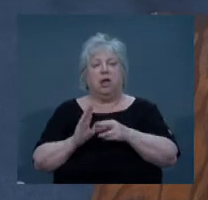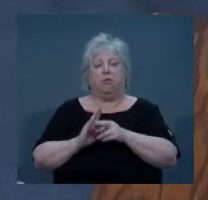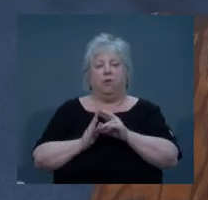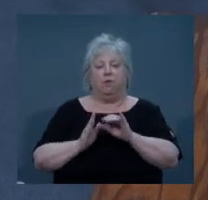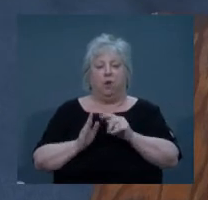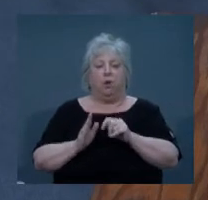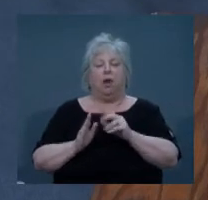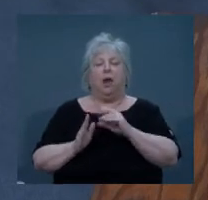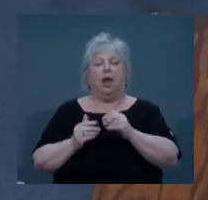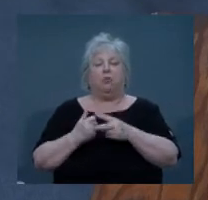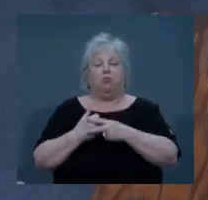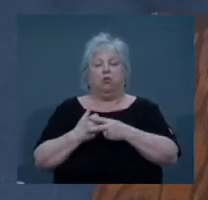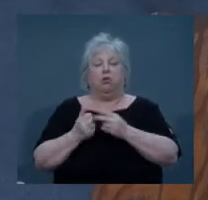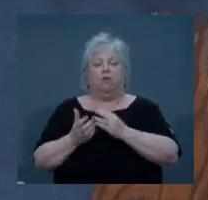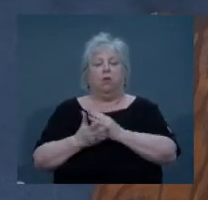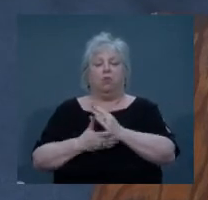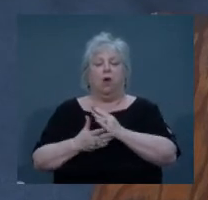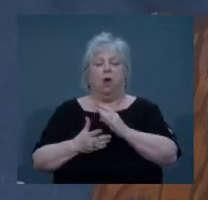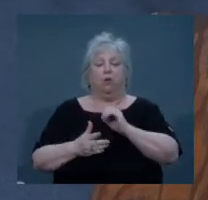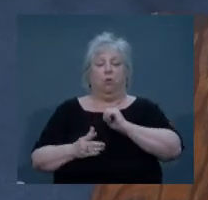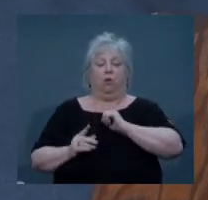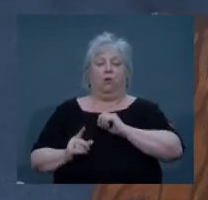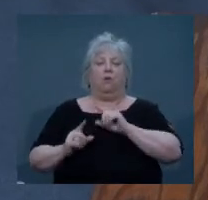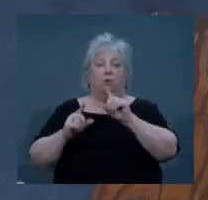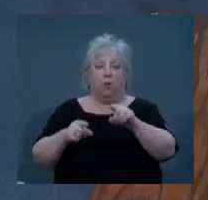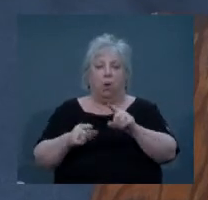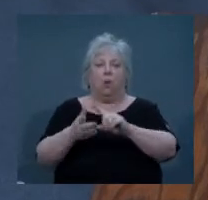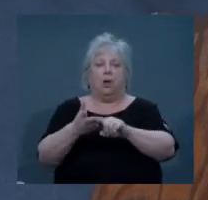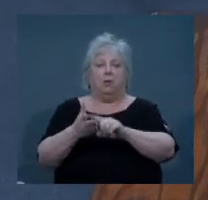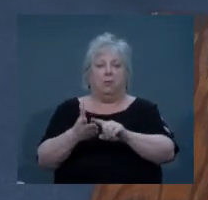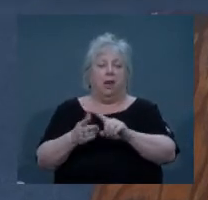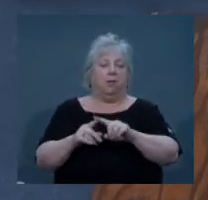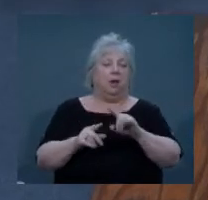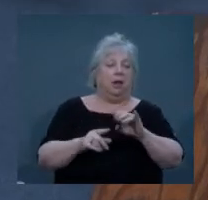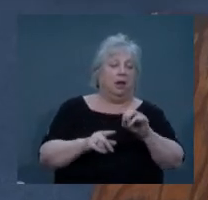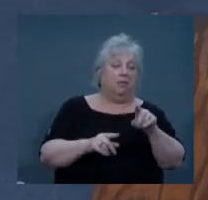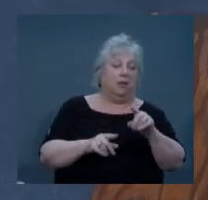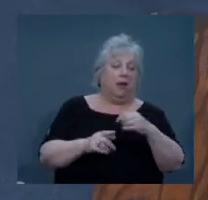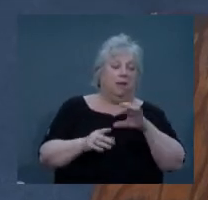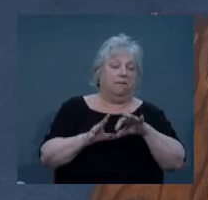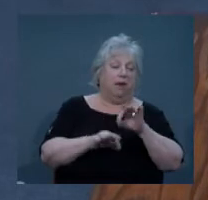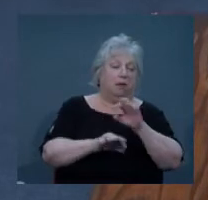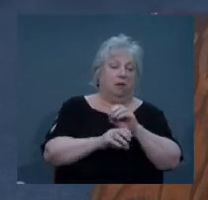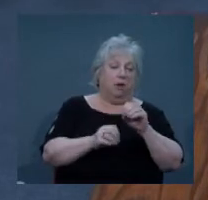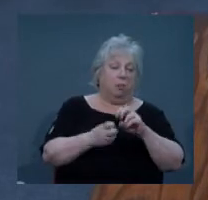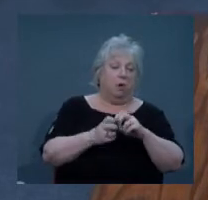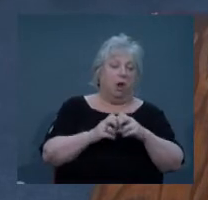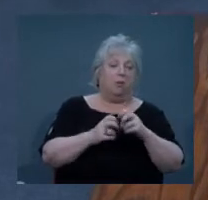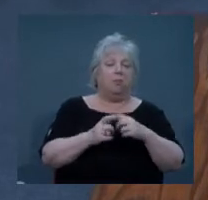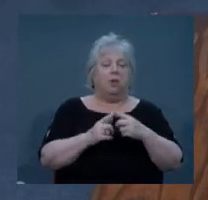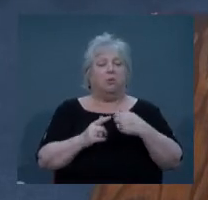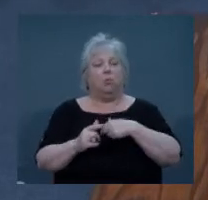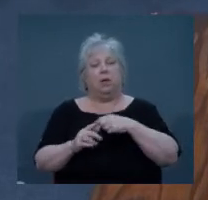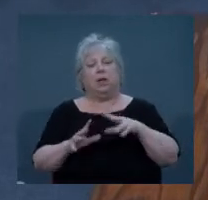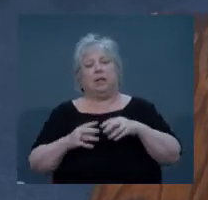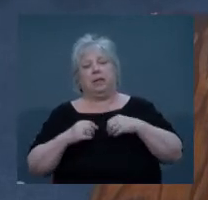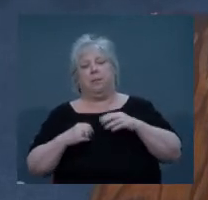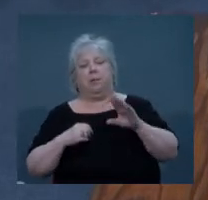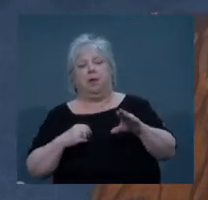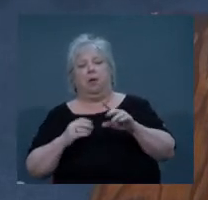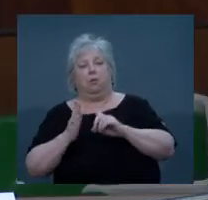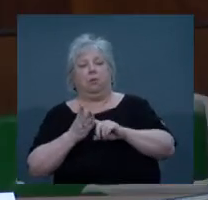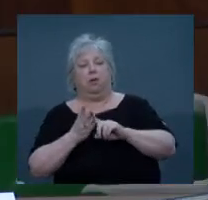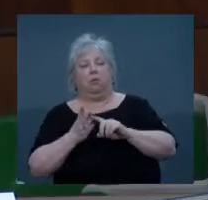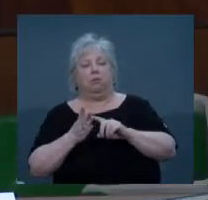reserve the right to go out there and inspect ourselves. But if they didn't find any problems, that we would accept their rental inspection. So we kind of